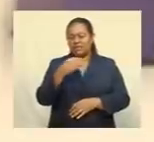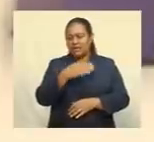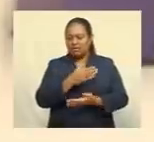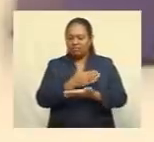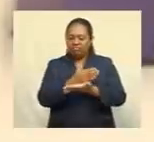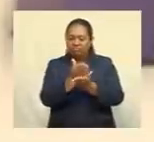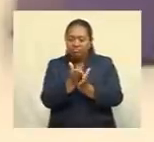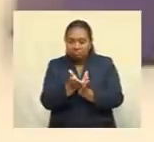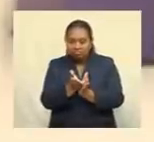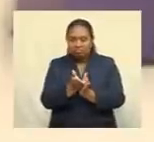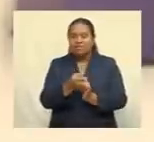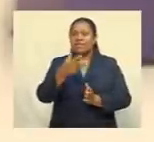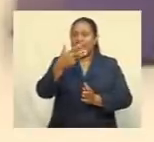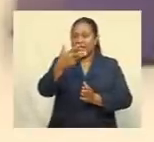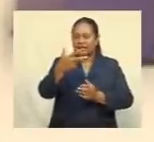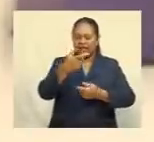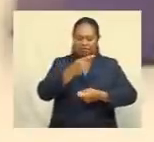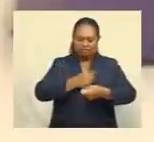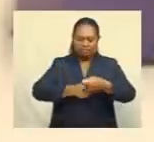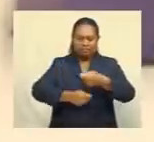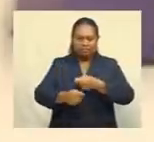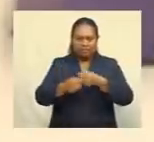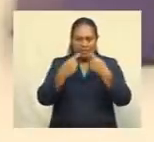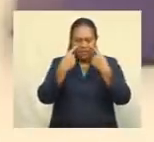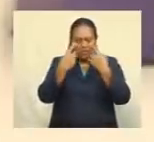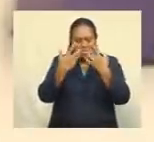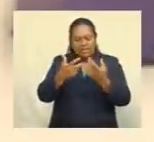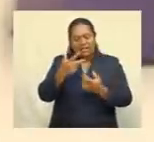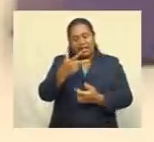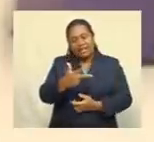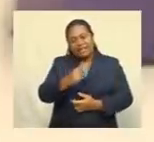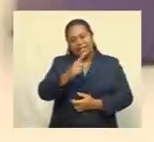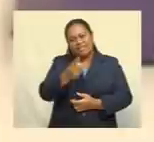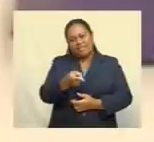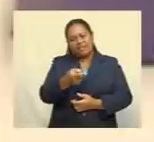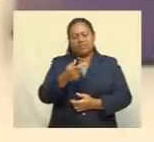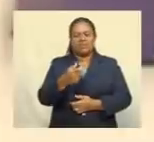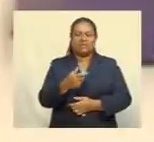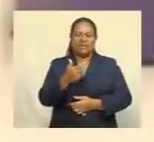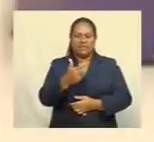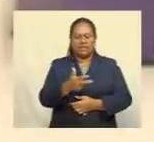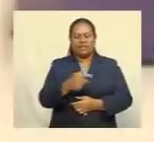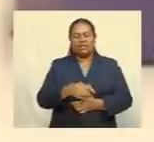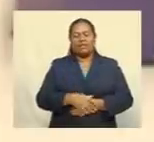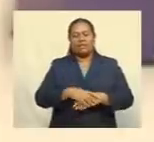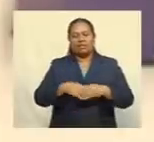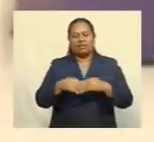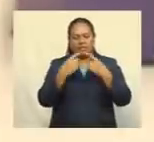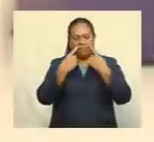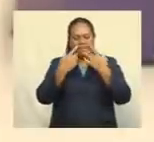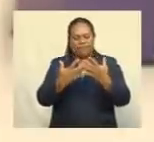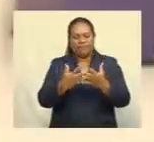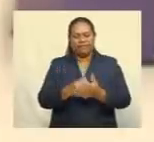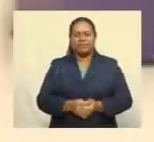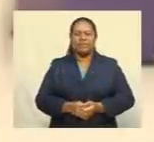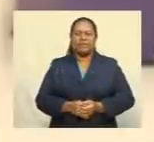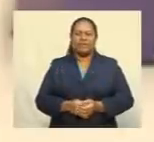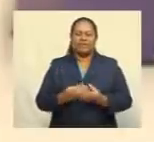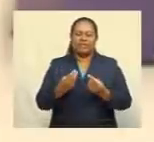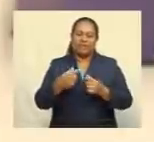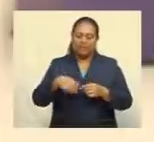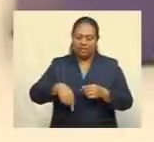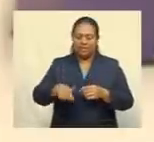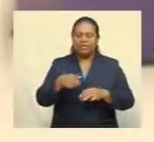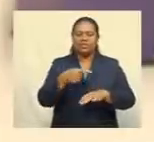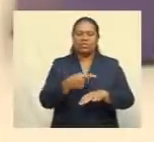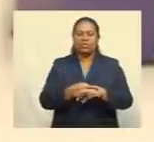9 transactions, valued at around $18,000. Following these trades, the market capitalization for the week recorded